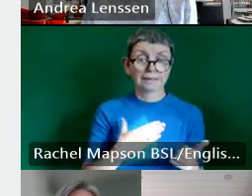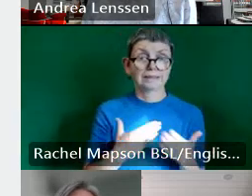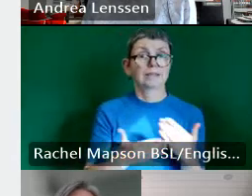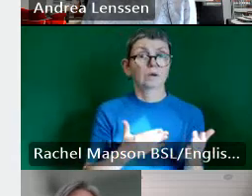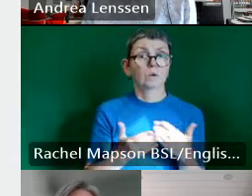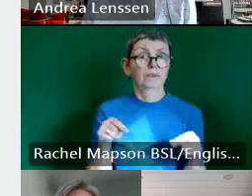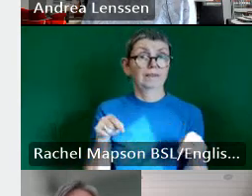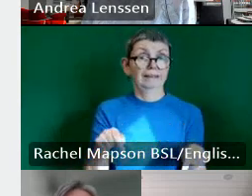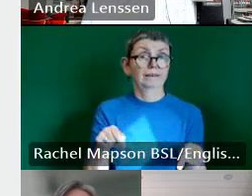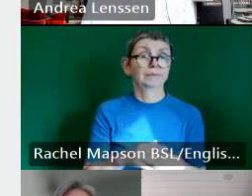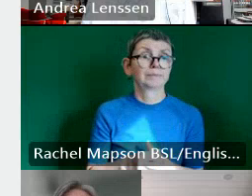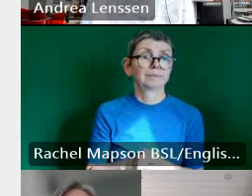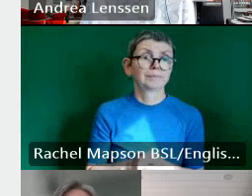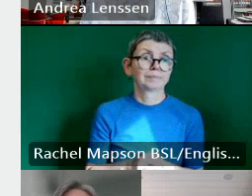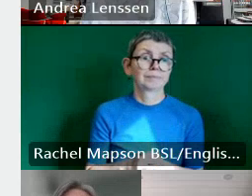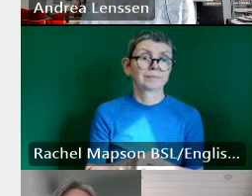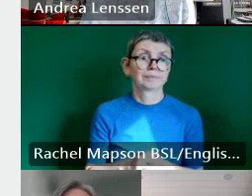practices now.